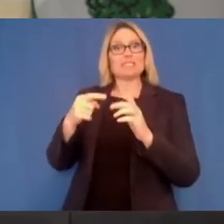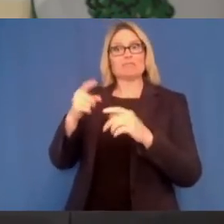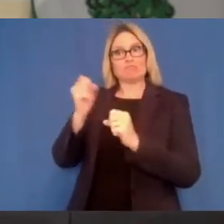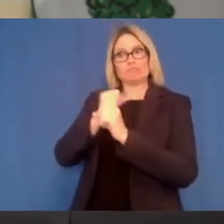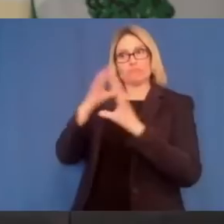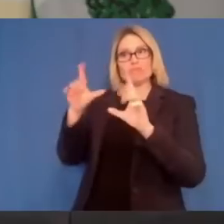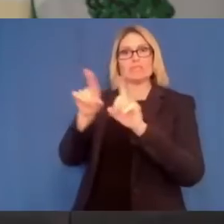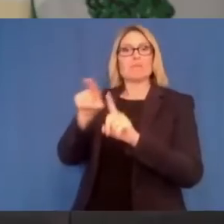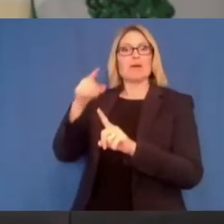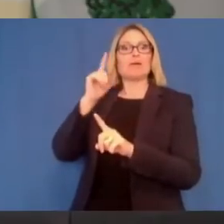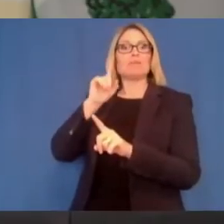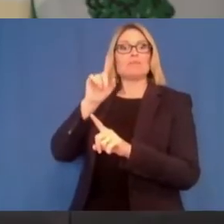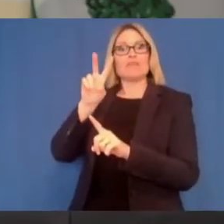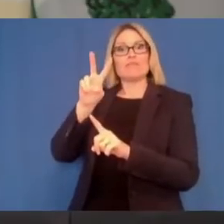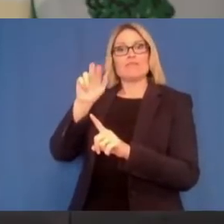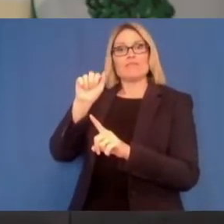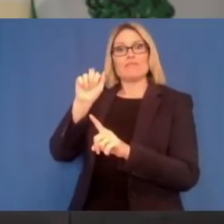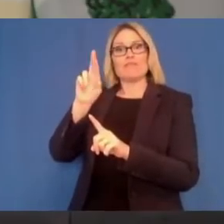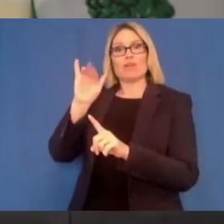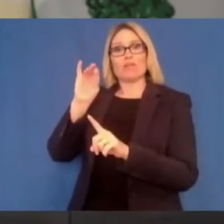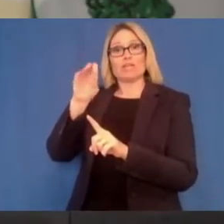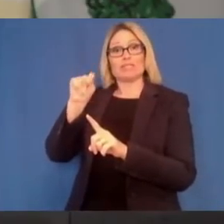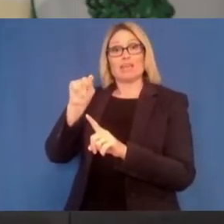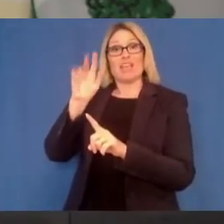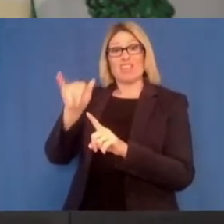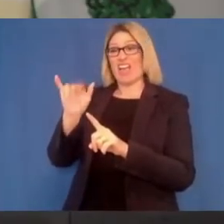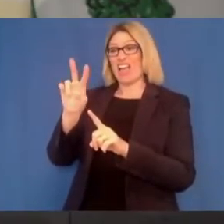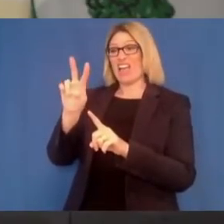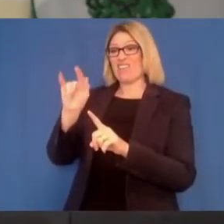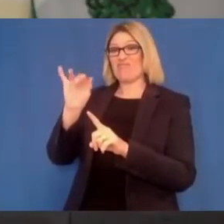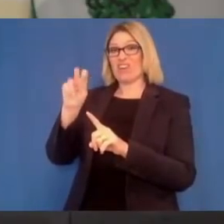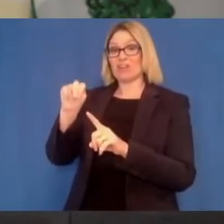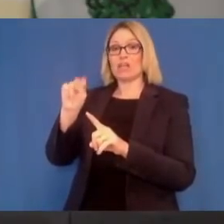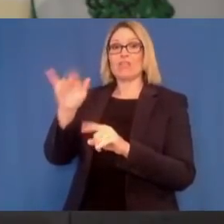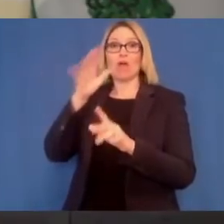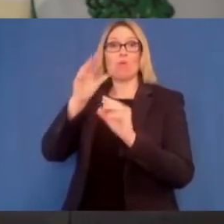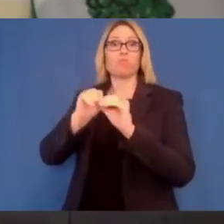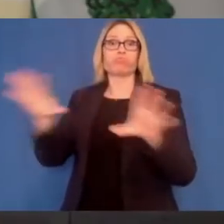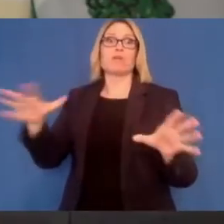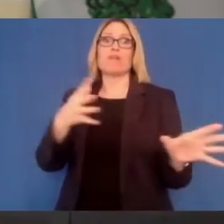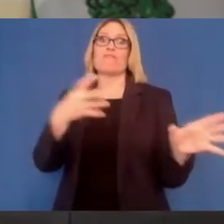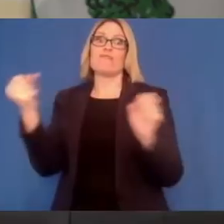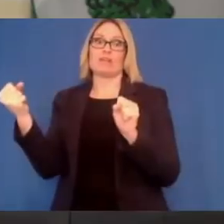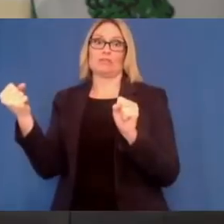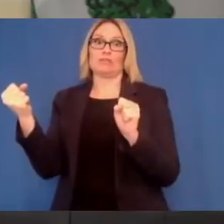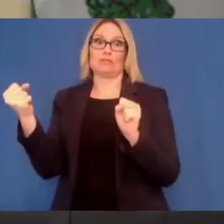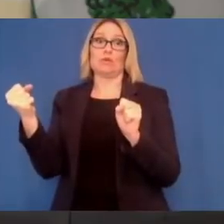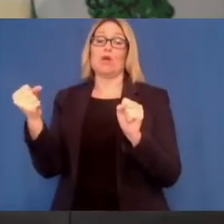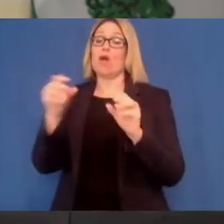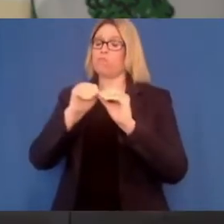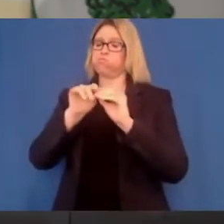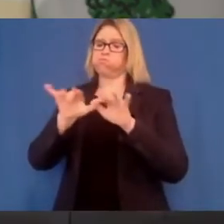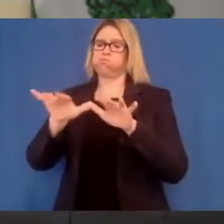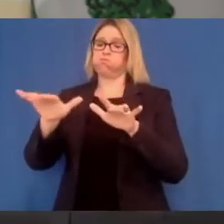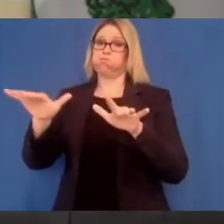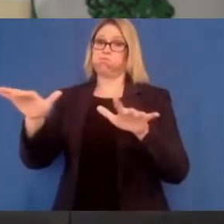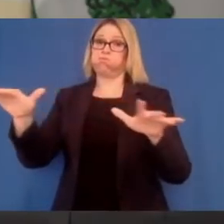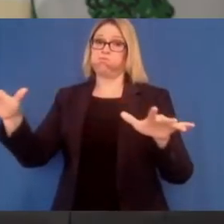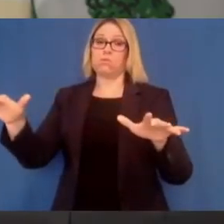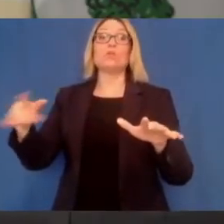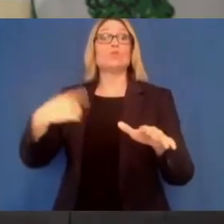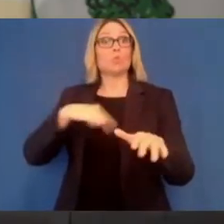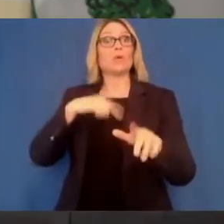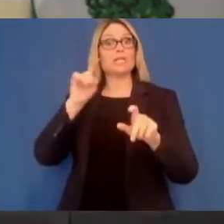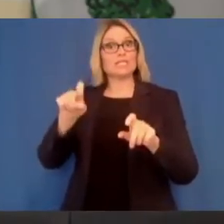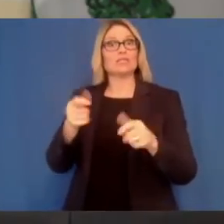we know is that the variants move and spread quickly, therefore we need to move quickly as well to do our best to